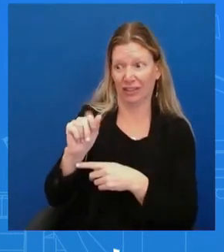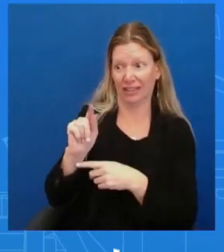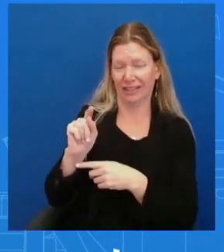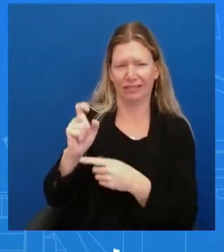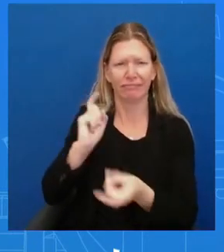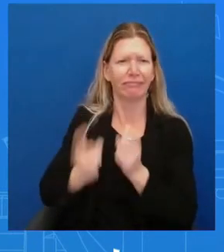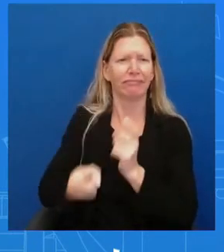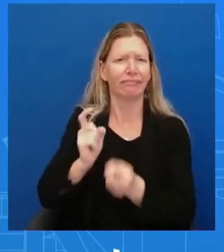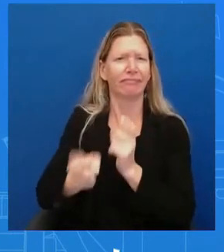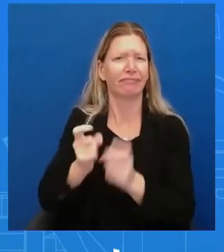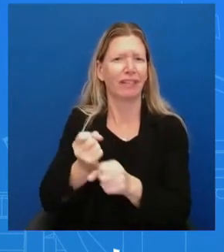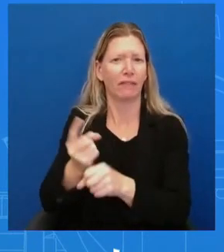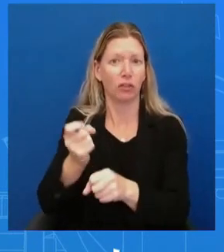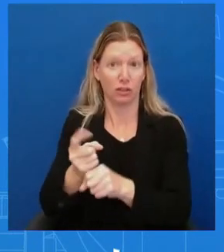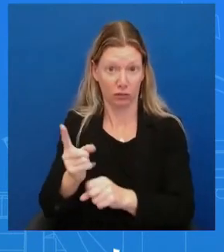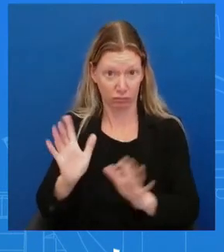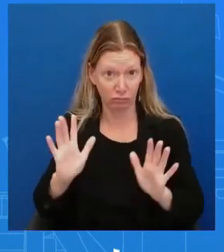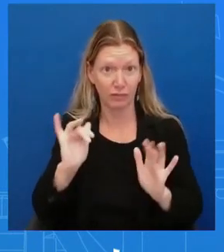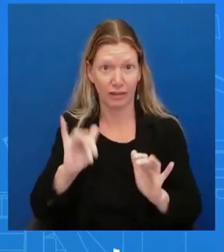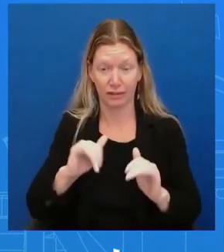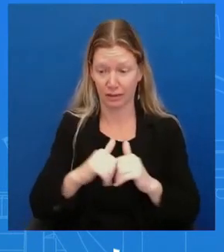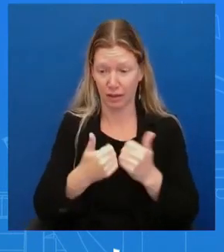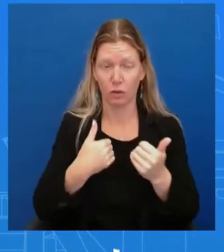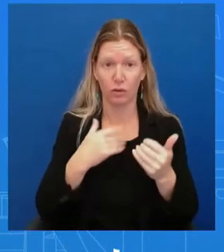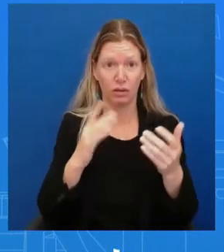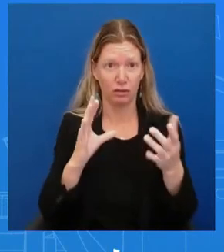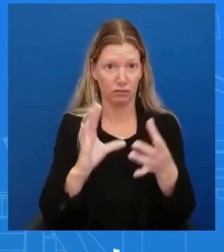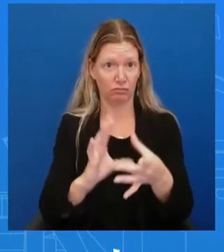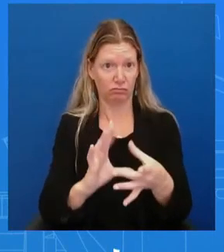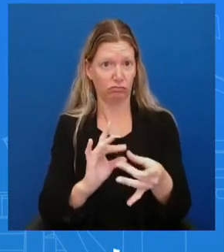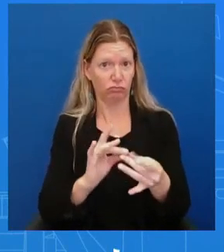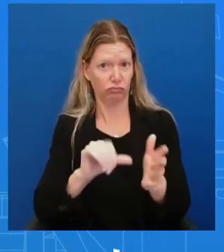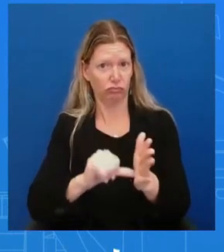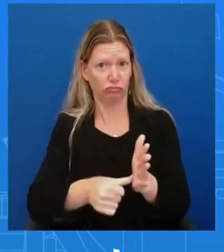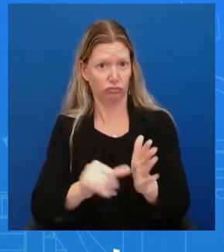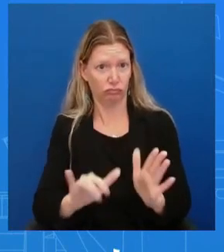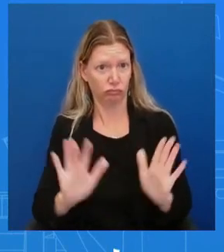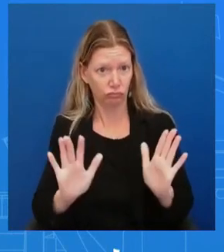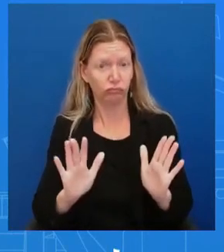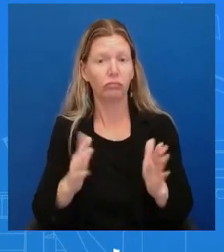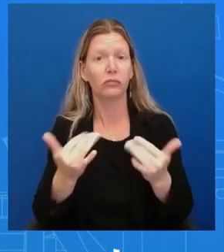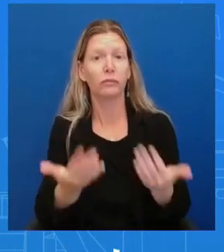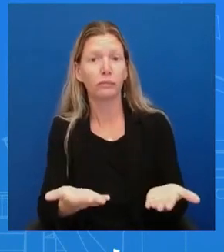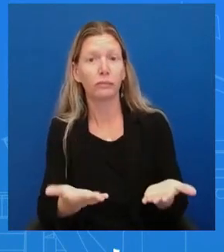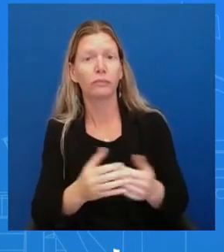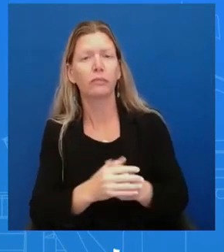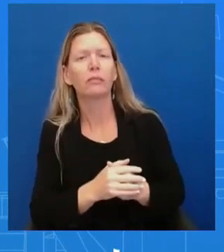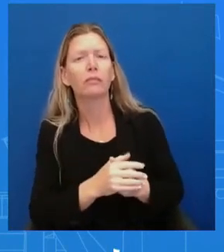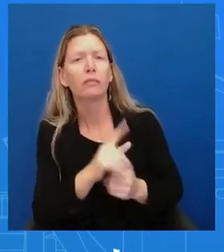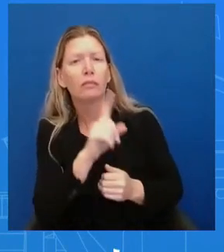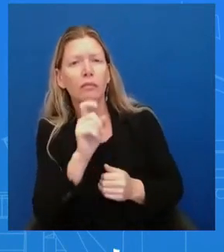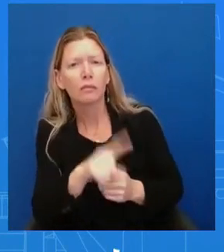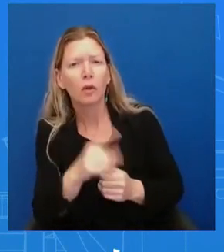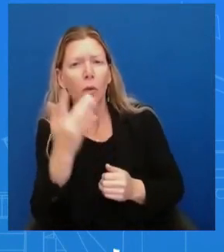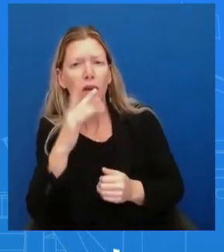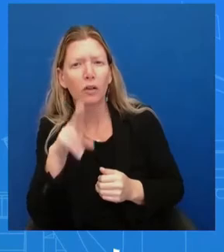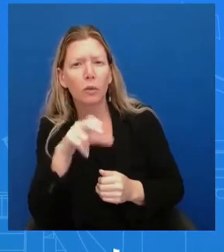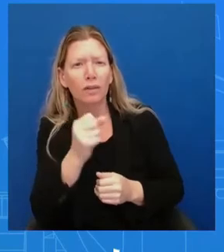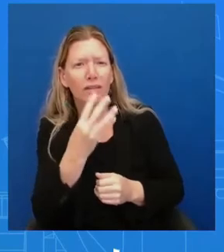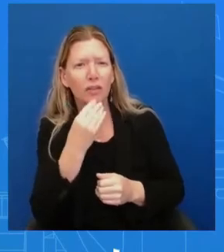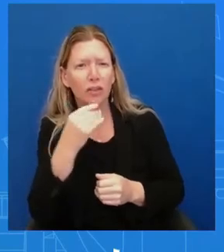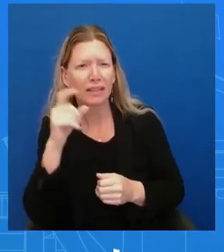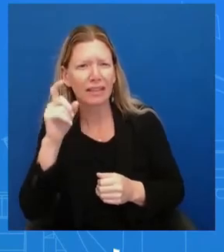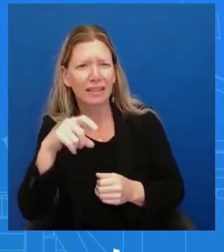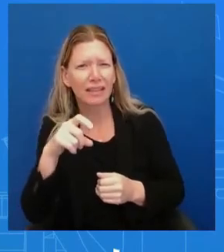you. Thanks, Karine. Why are the U.S. and Israelis meeting virtually today instead of having that in-person meeting on Rafah? So, as you know,